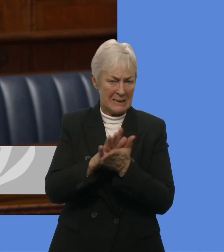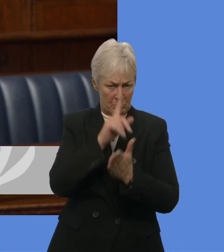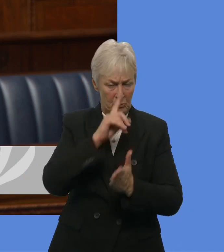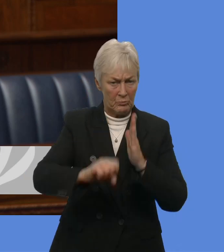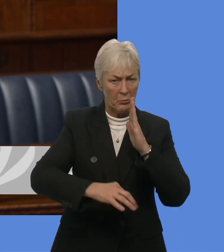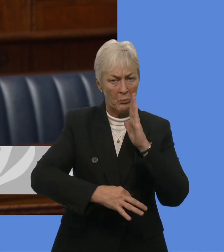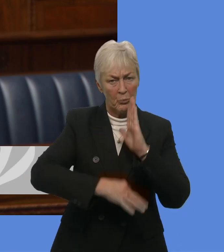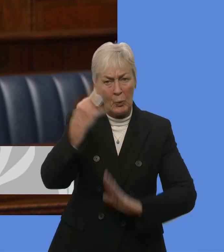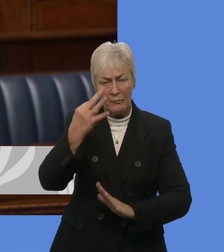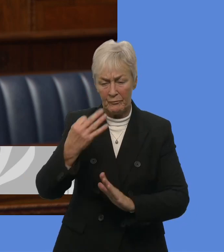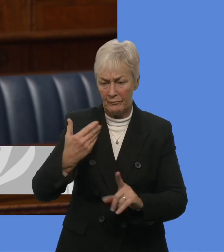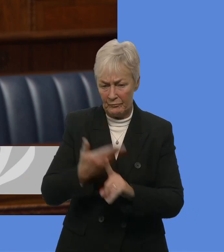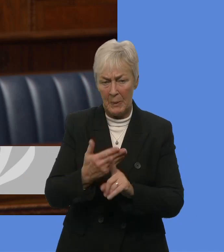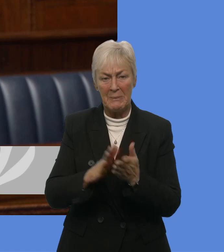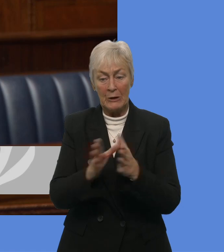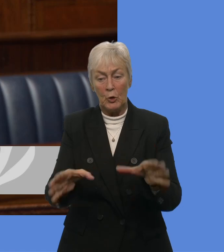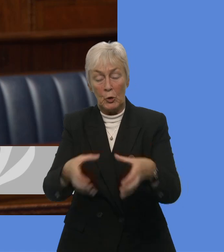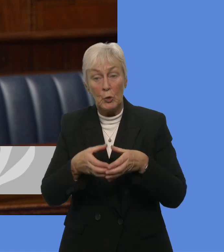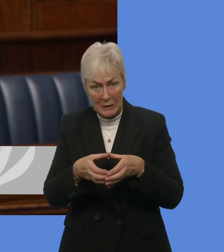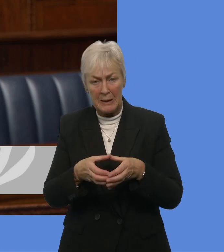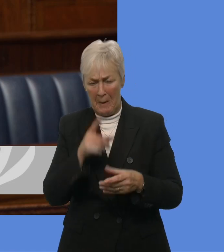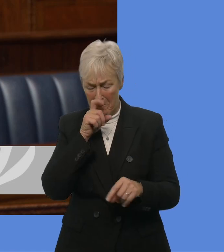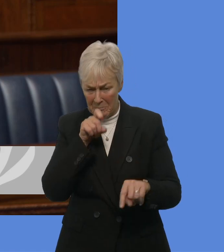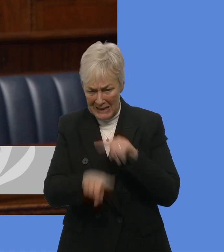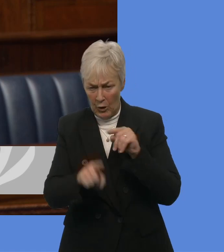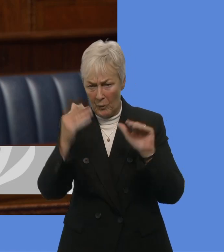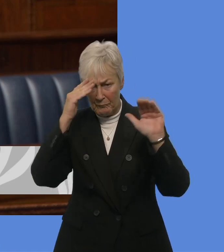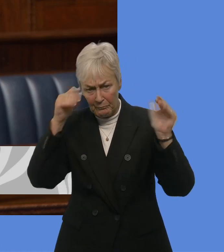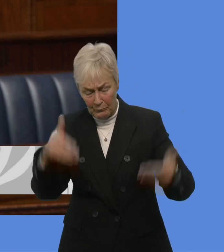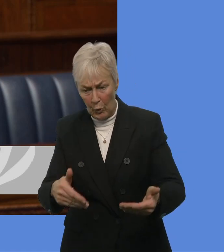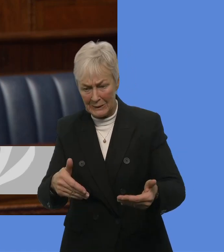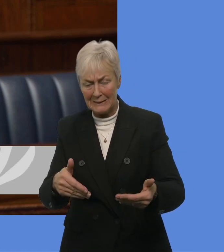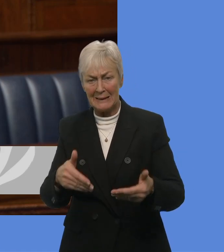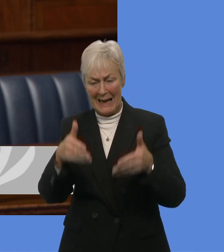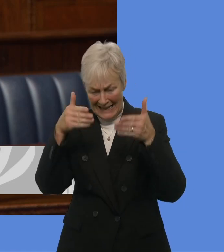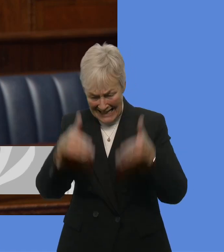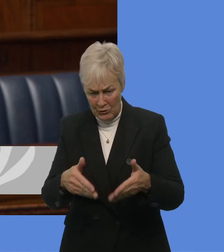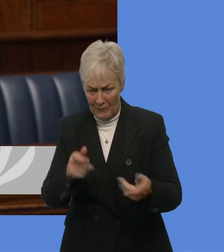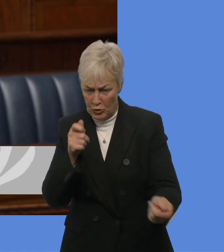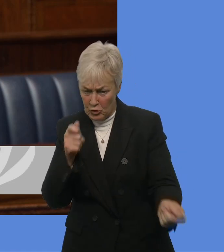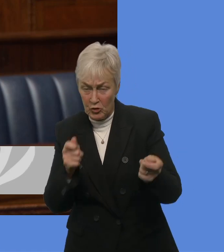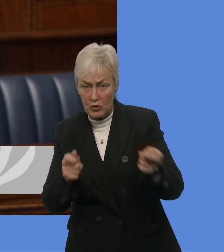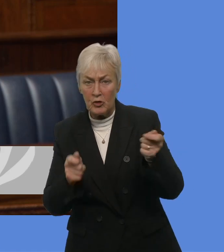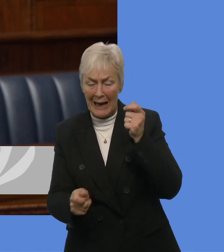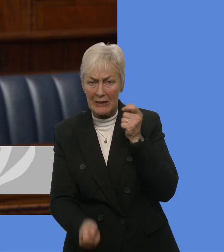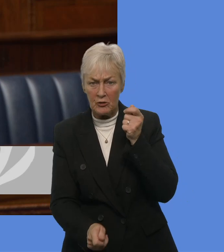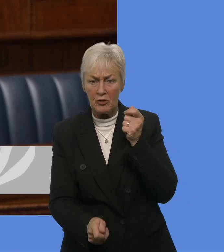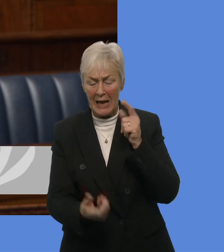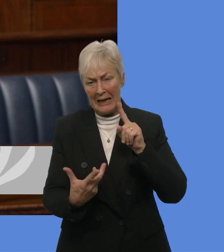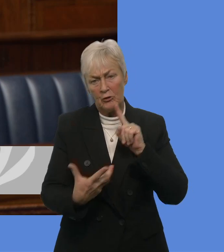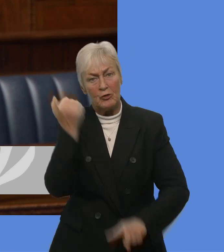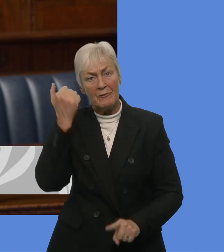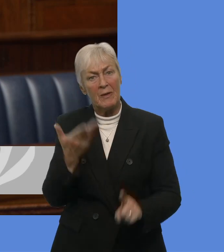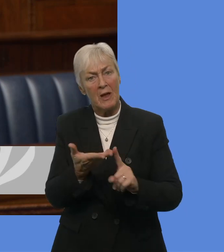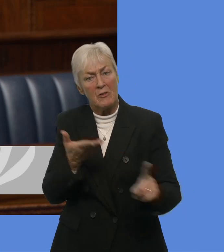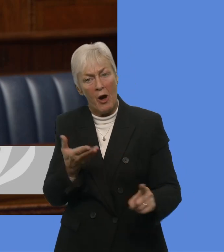a unit that will have a very particular and focused attention to a change and achieving the targets